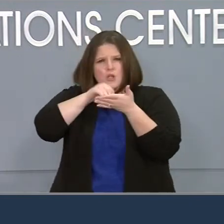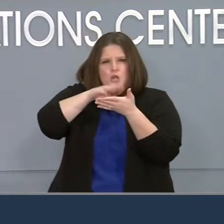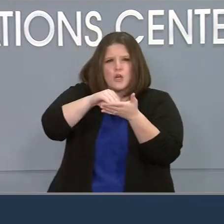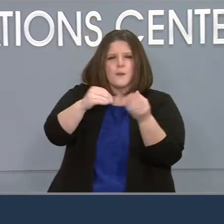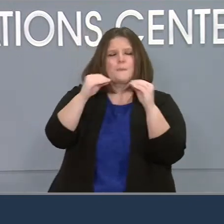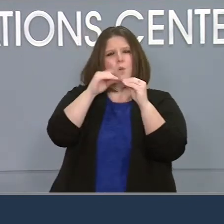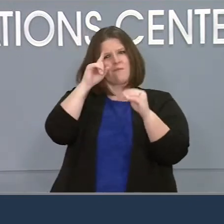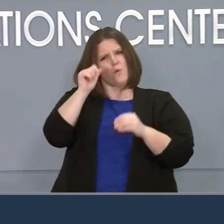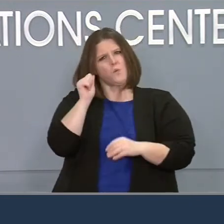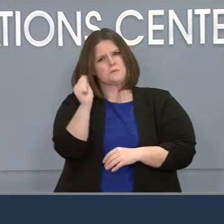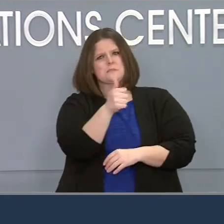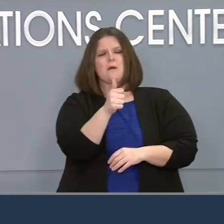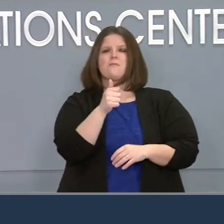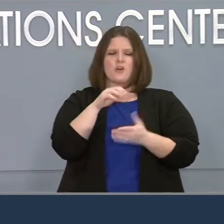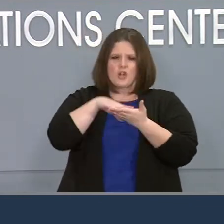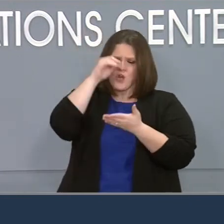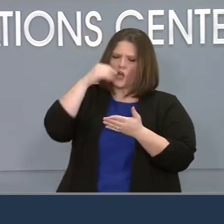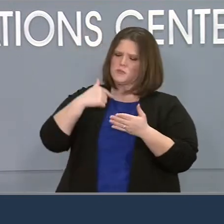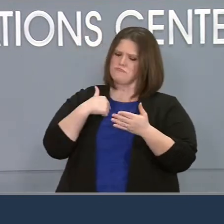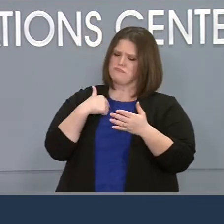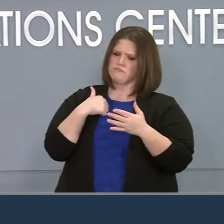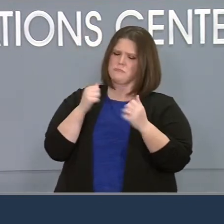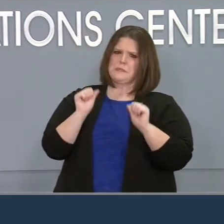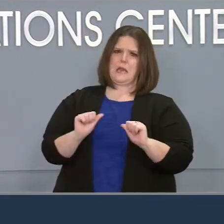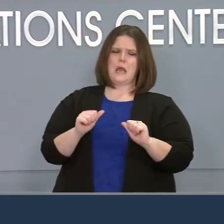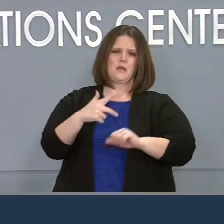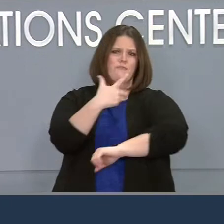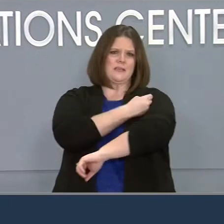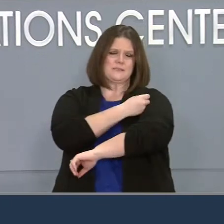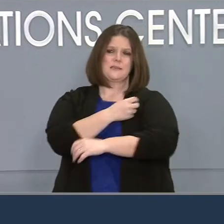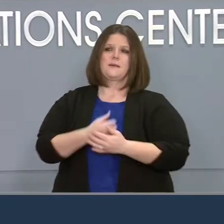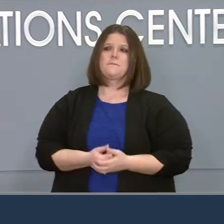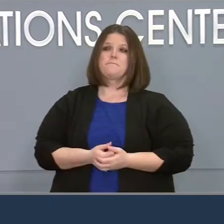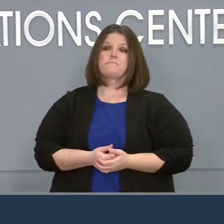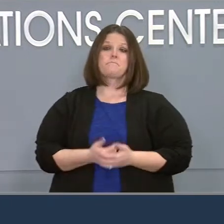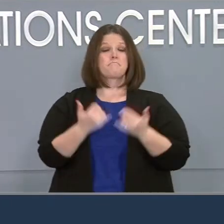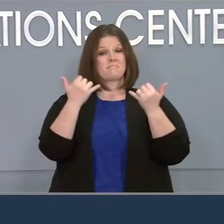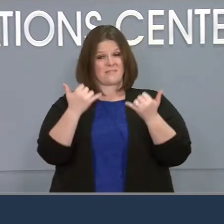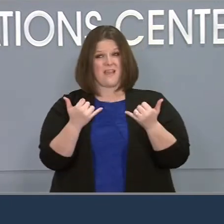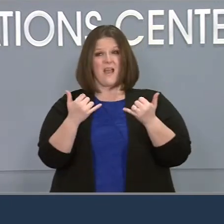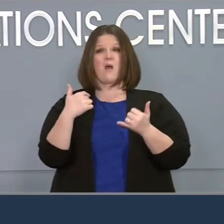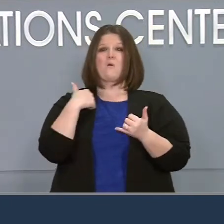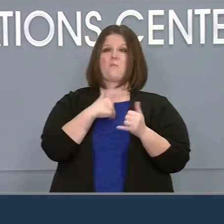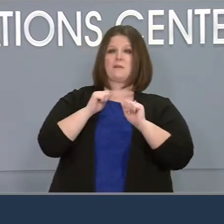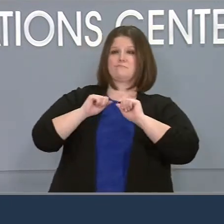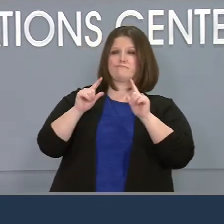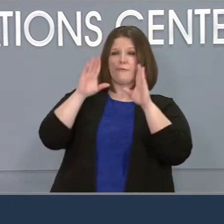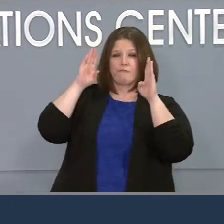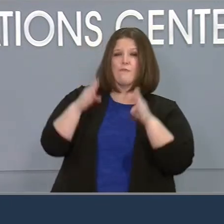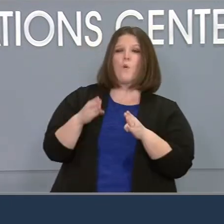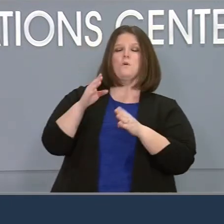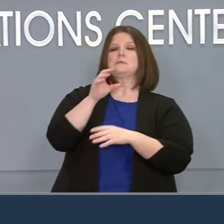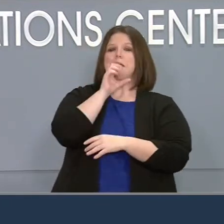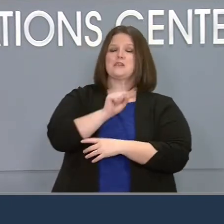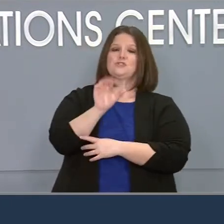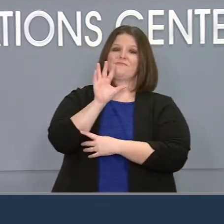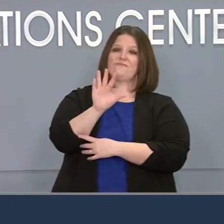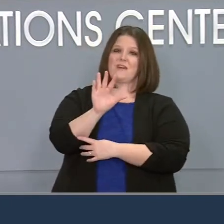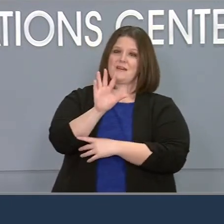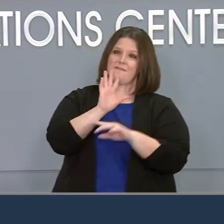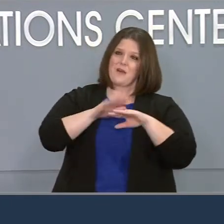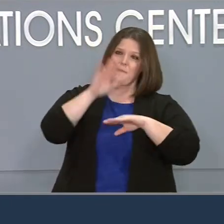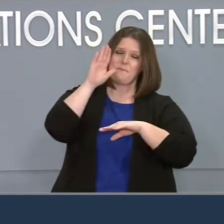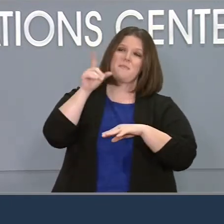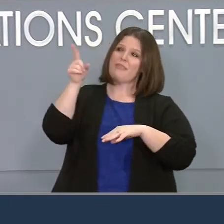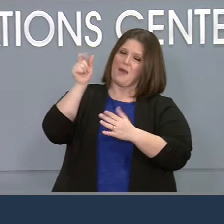vaccines are now available to younger children starting at age 5. Getting children vaccinated helps them be healthy and protected from COVID-19.